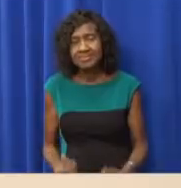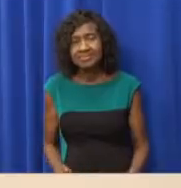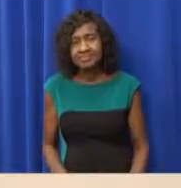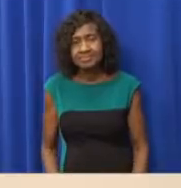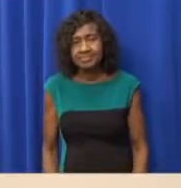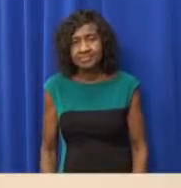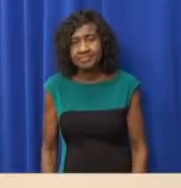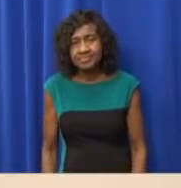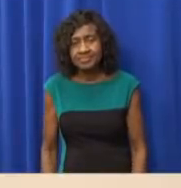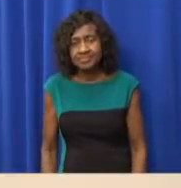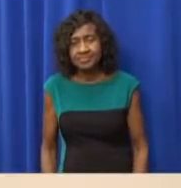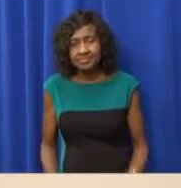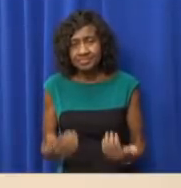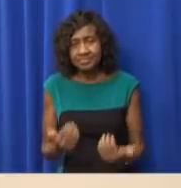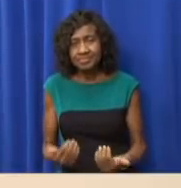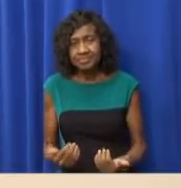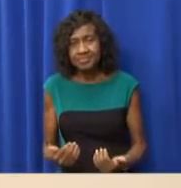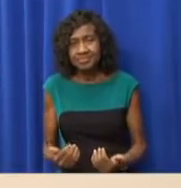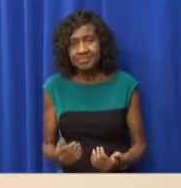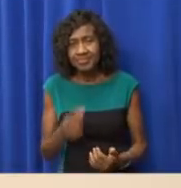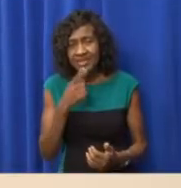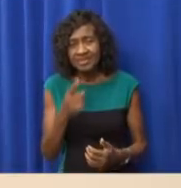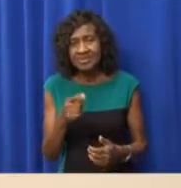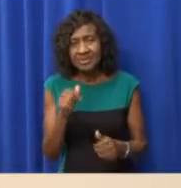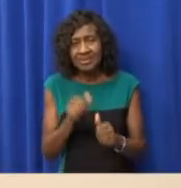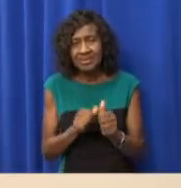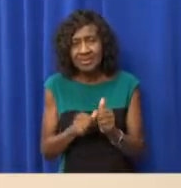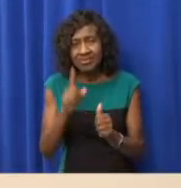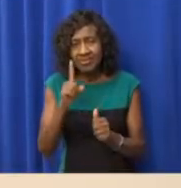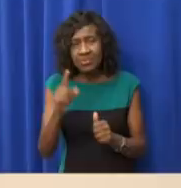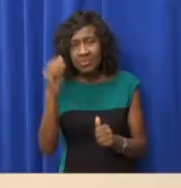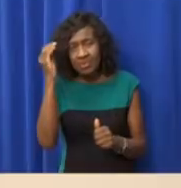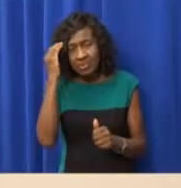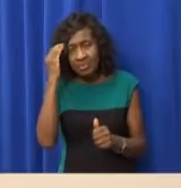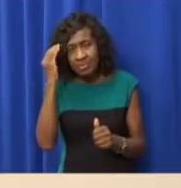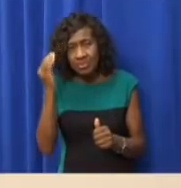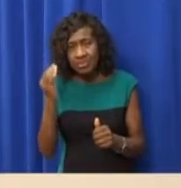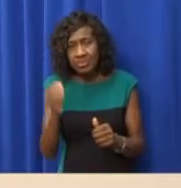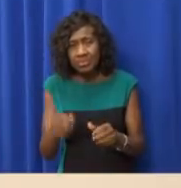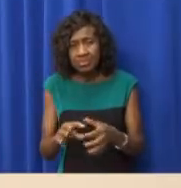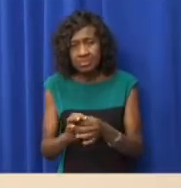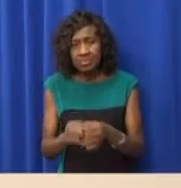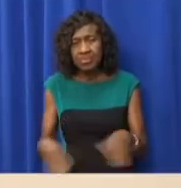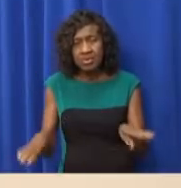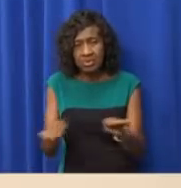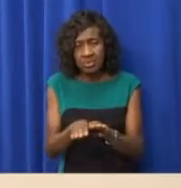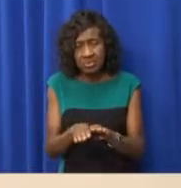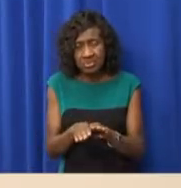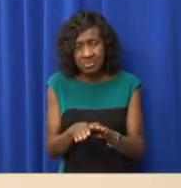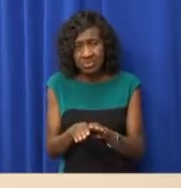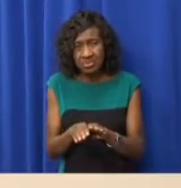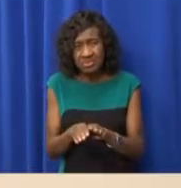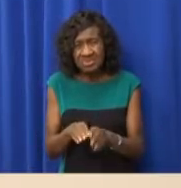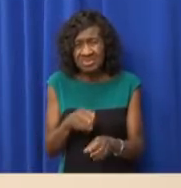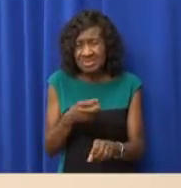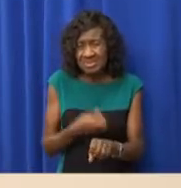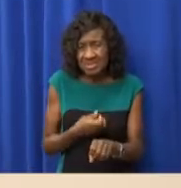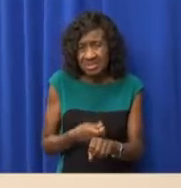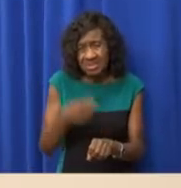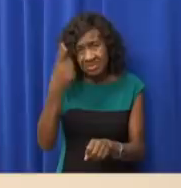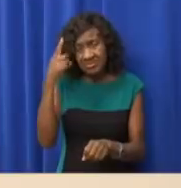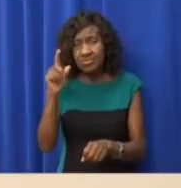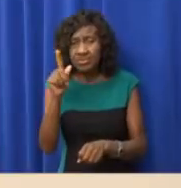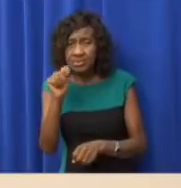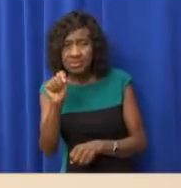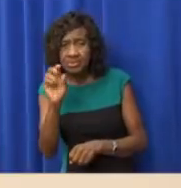I think everyone knows painfully that the lockdown has hit our tourism industry very hard, harder than anywhere